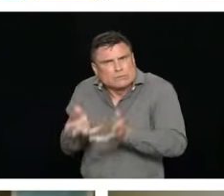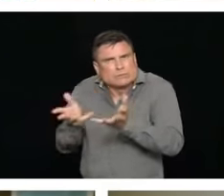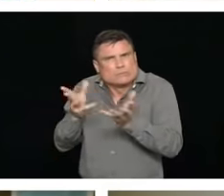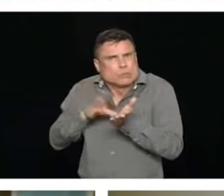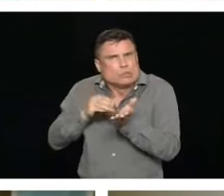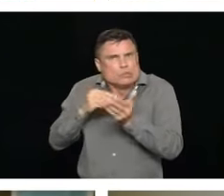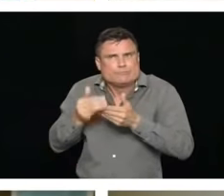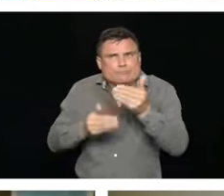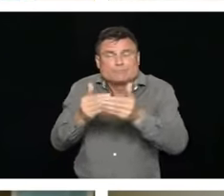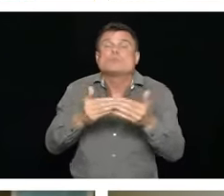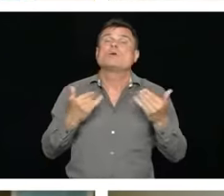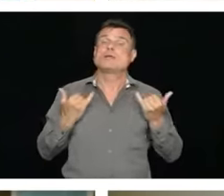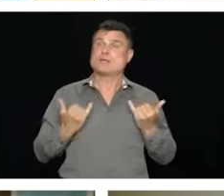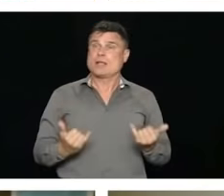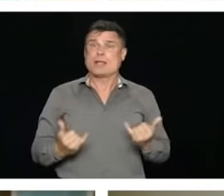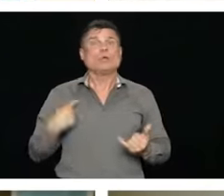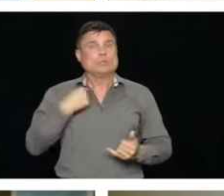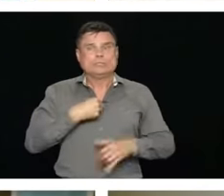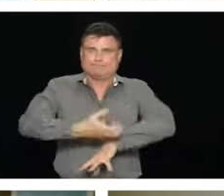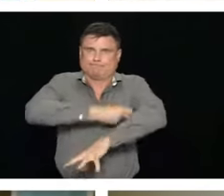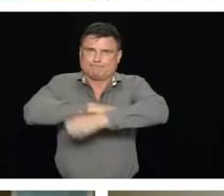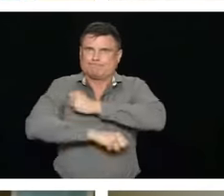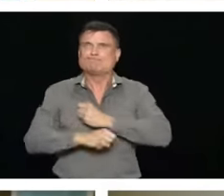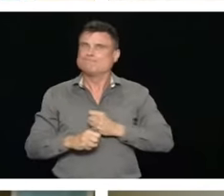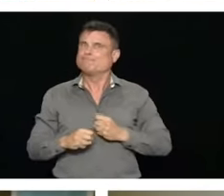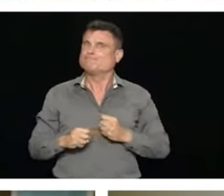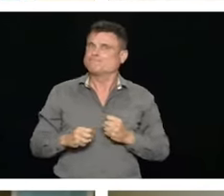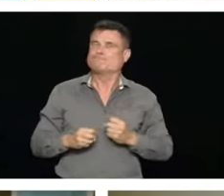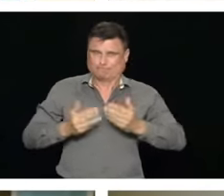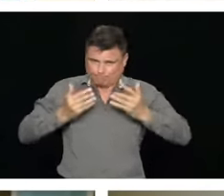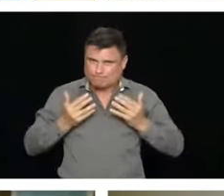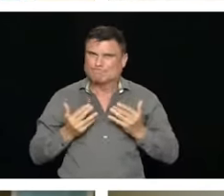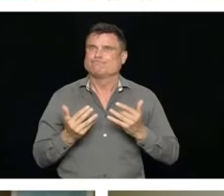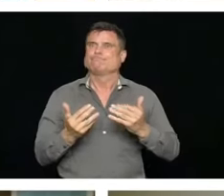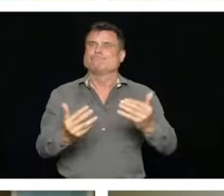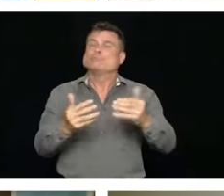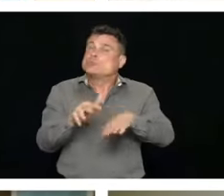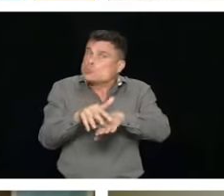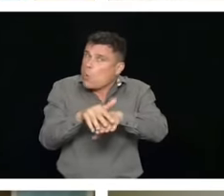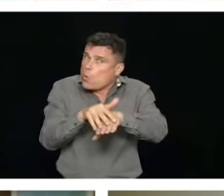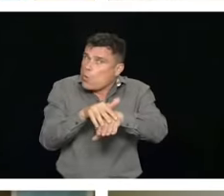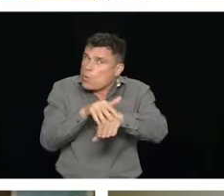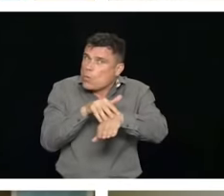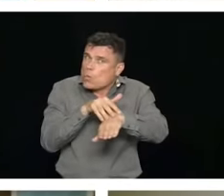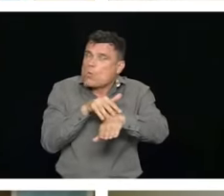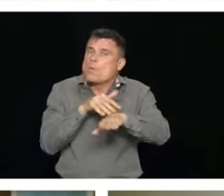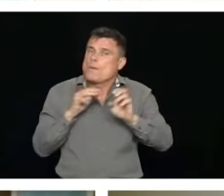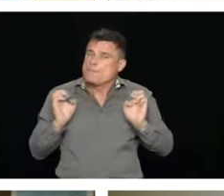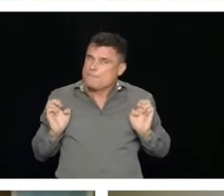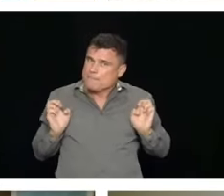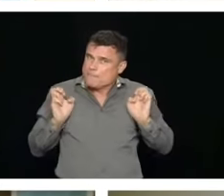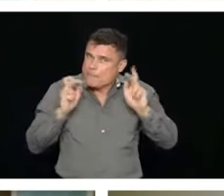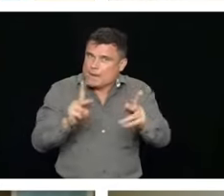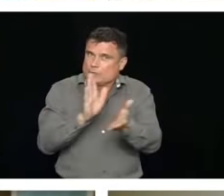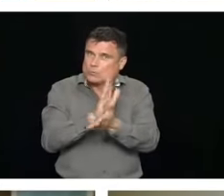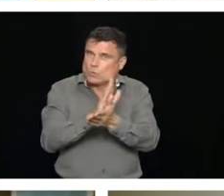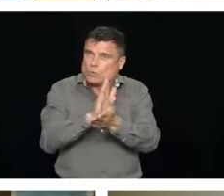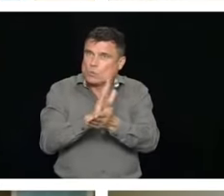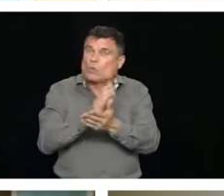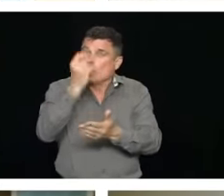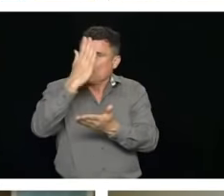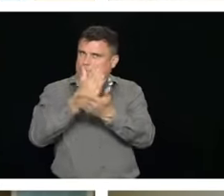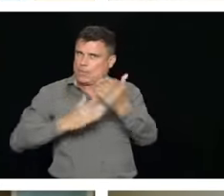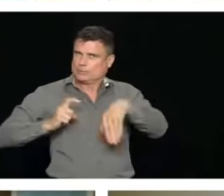for Disease Control, schools are able to slowly resume in a very gradual, part-time, safe, and thoughtful